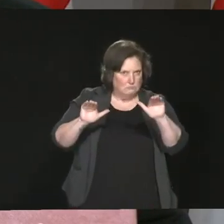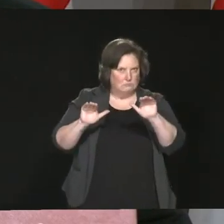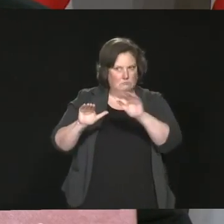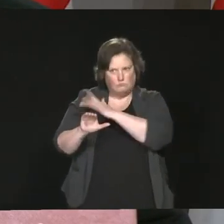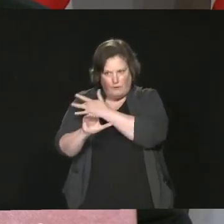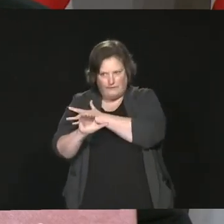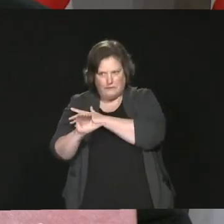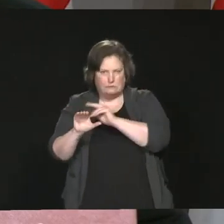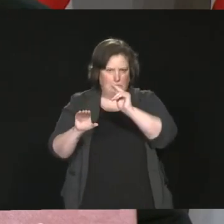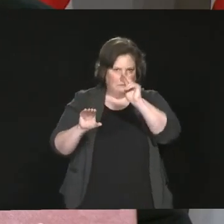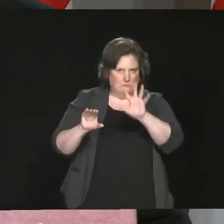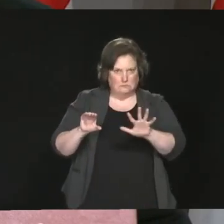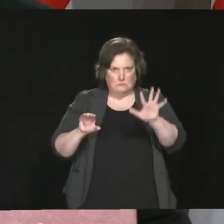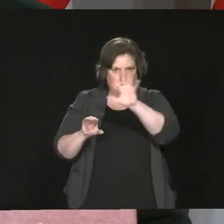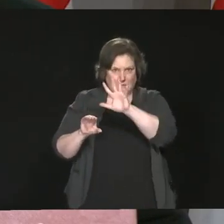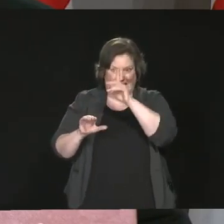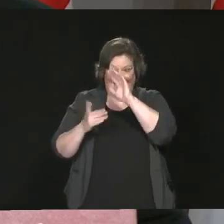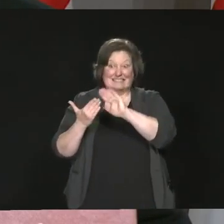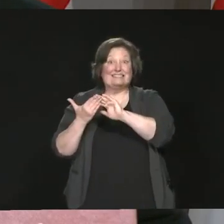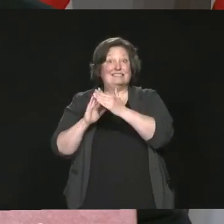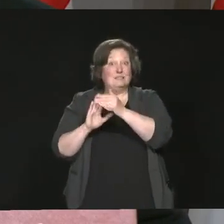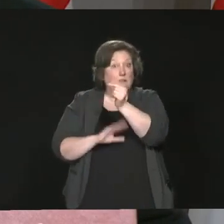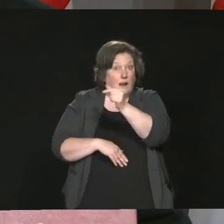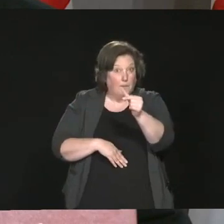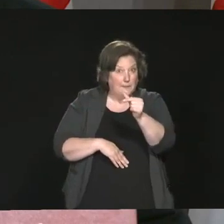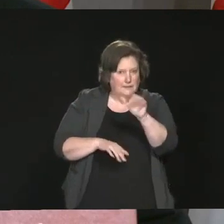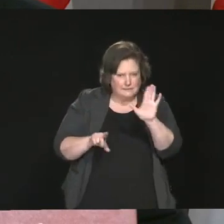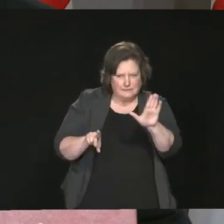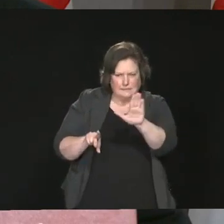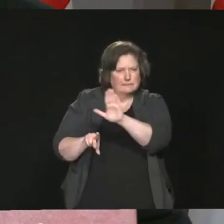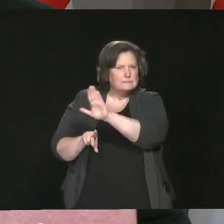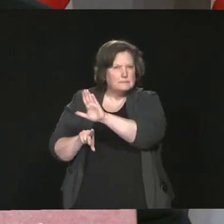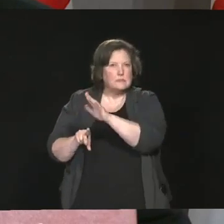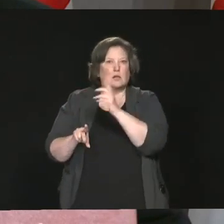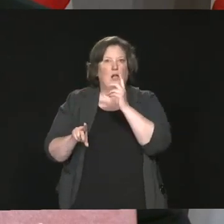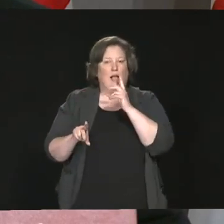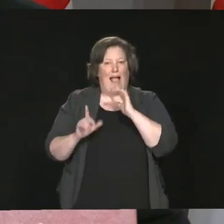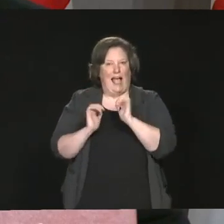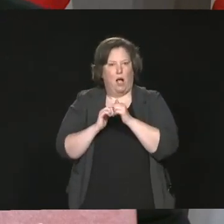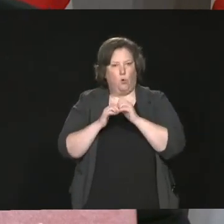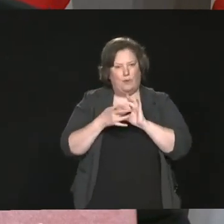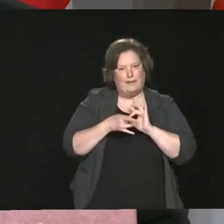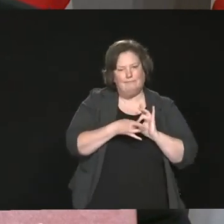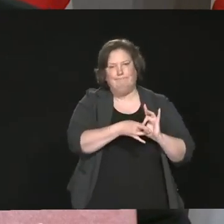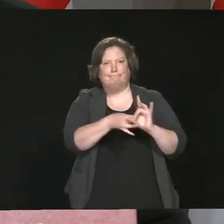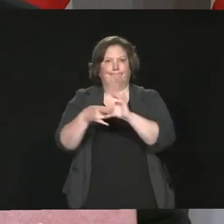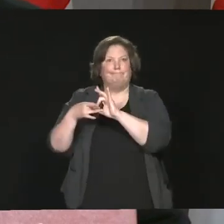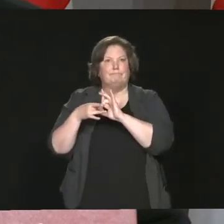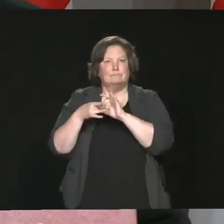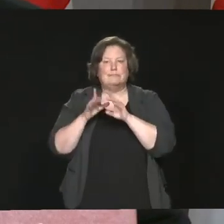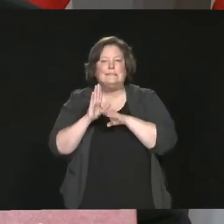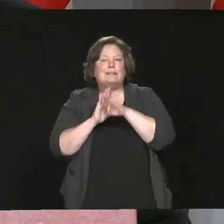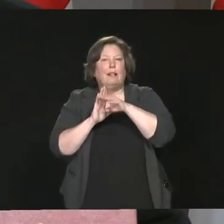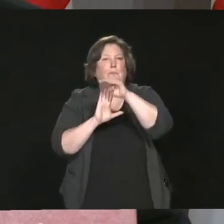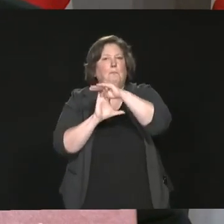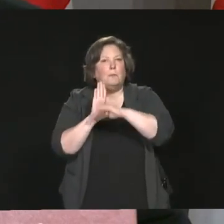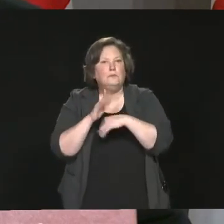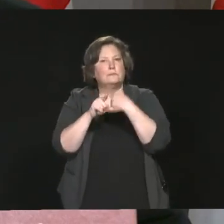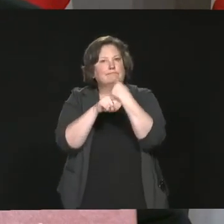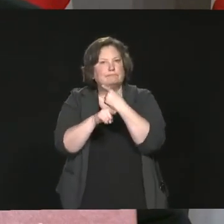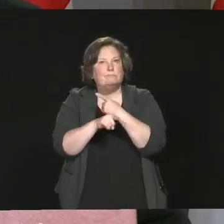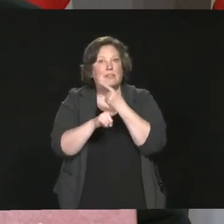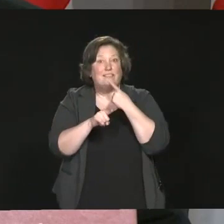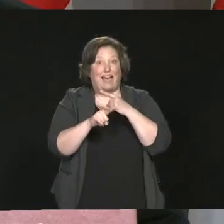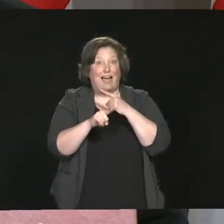country to develop strong policy frameworks to ensure that this technology and other technologies are always respectful of